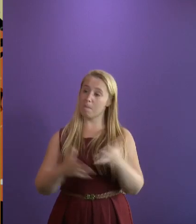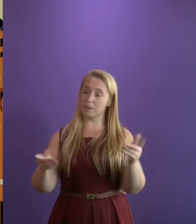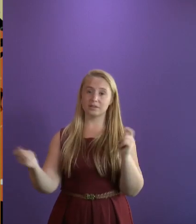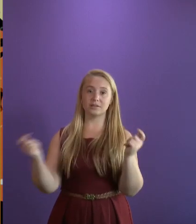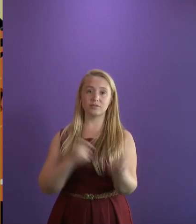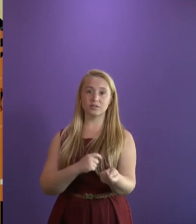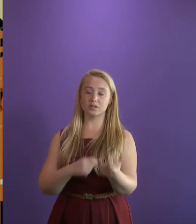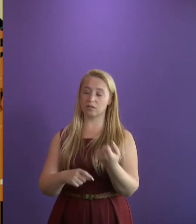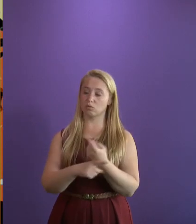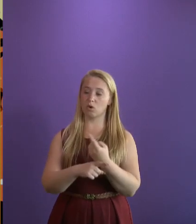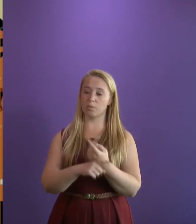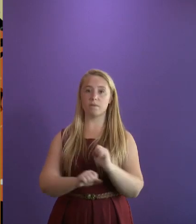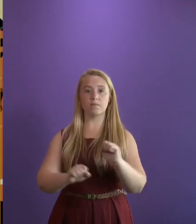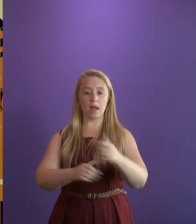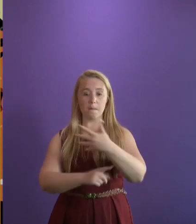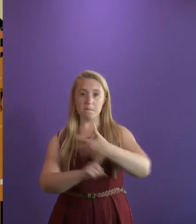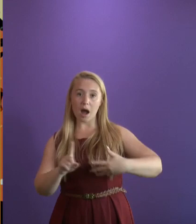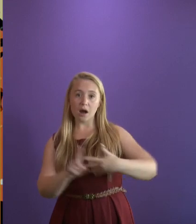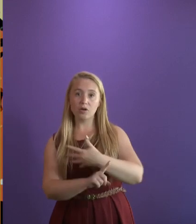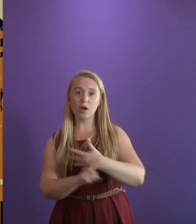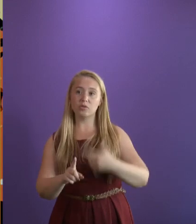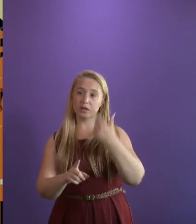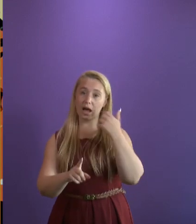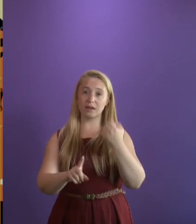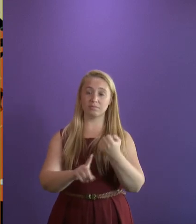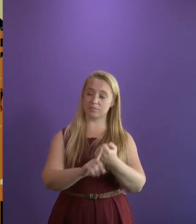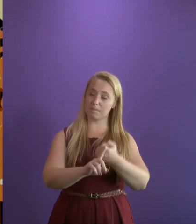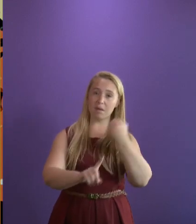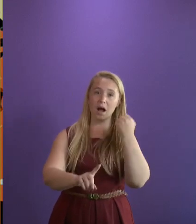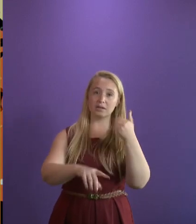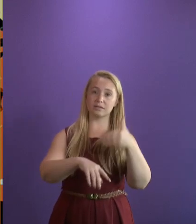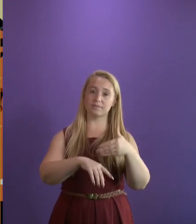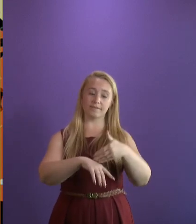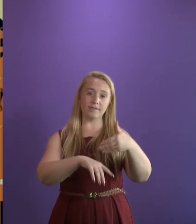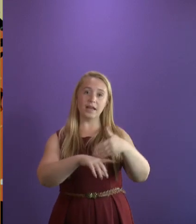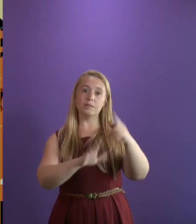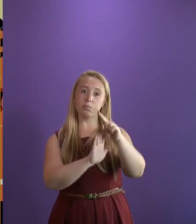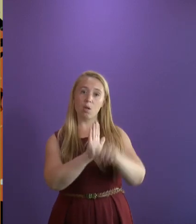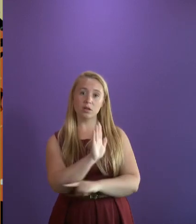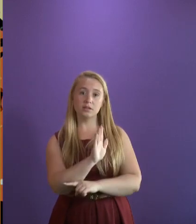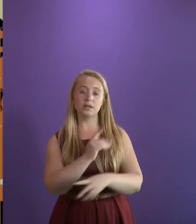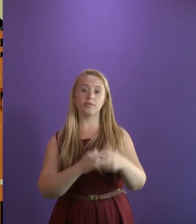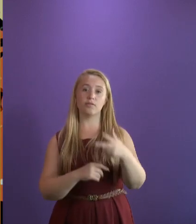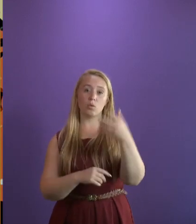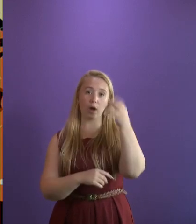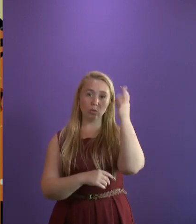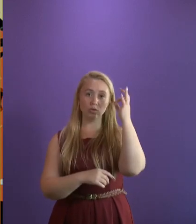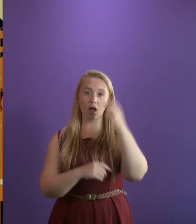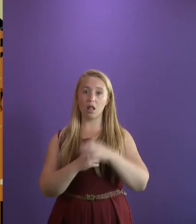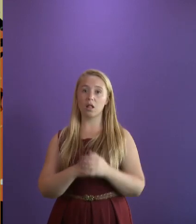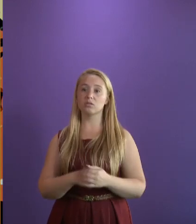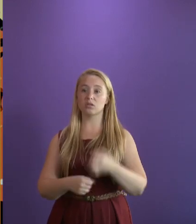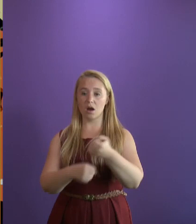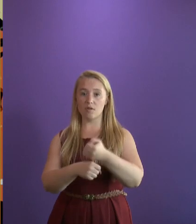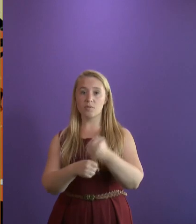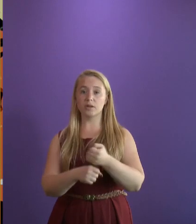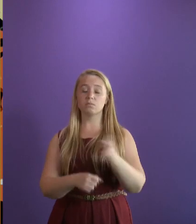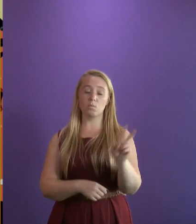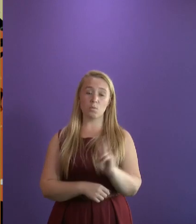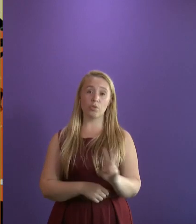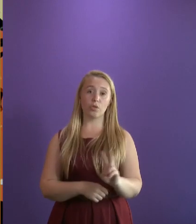about their own backgrounds, can make a huge difference in the development of our policy within councils, within the Scottish Government as